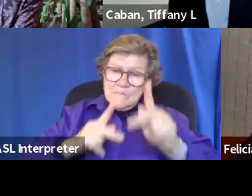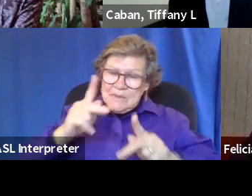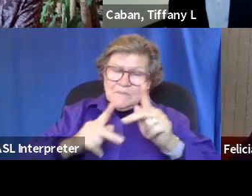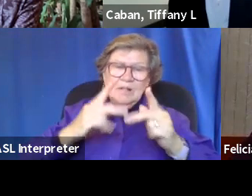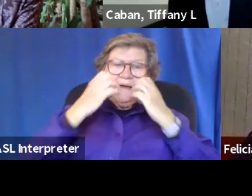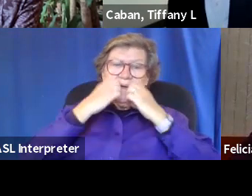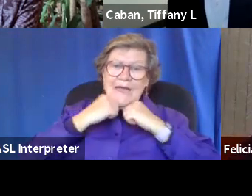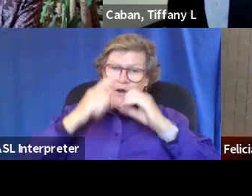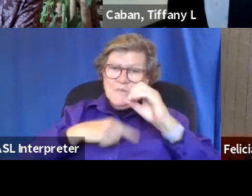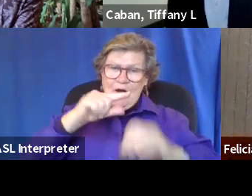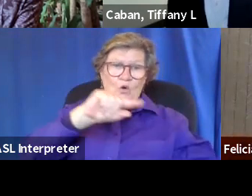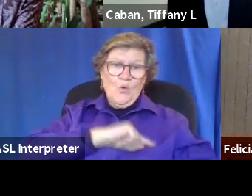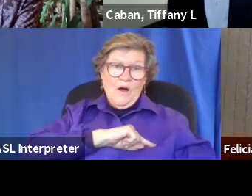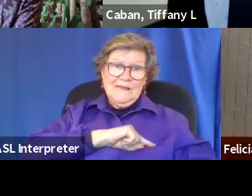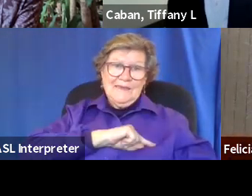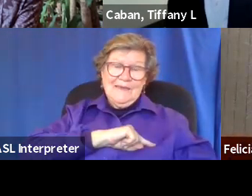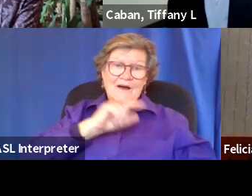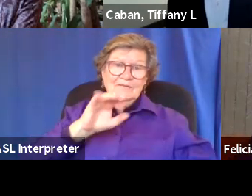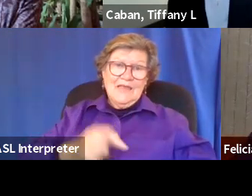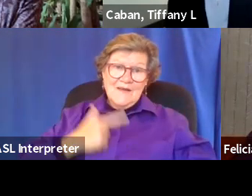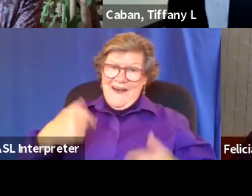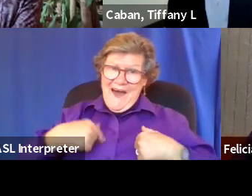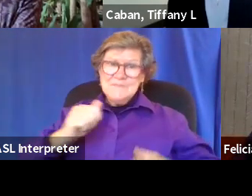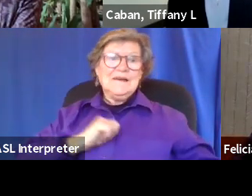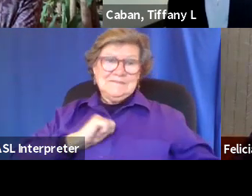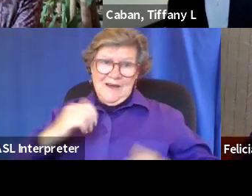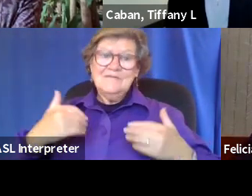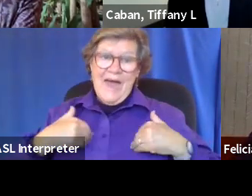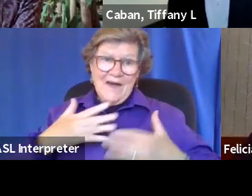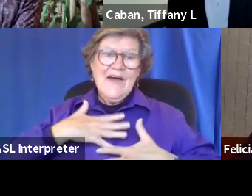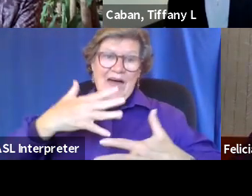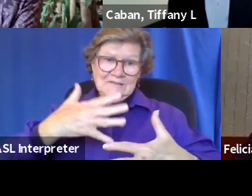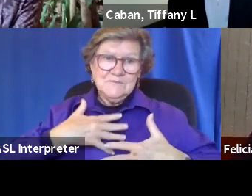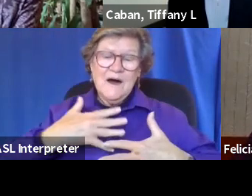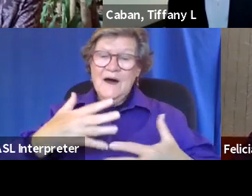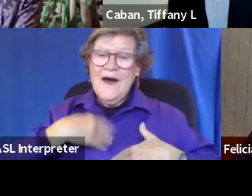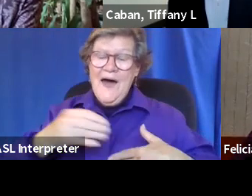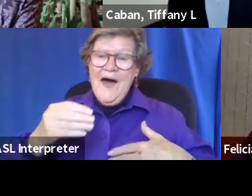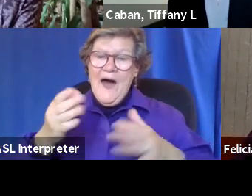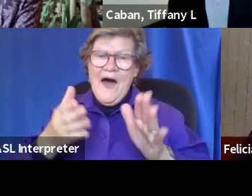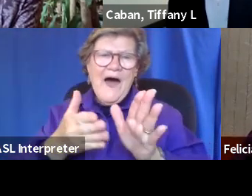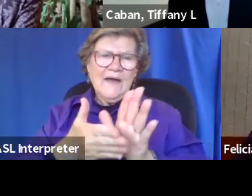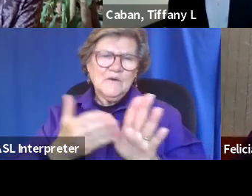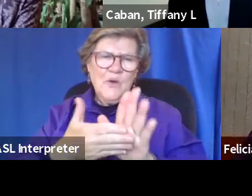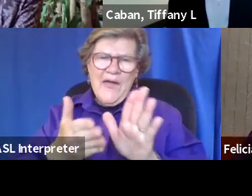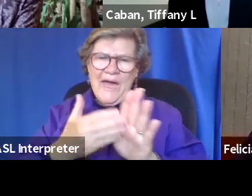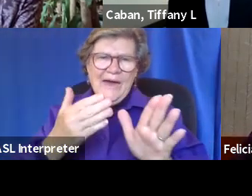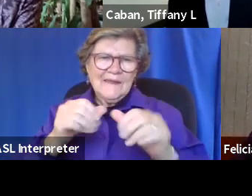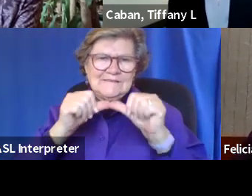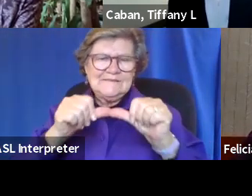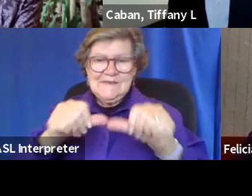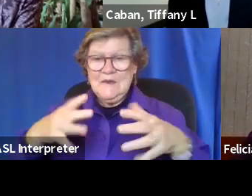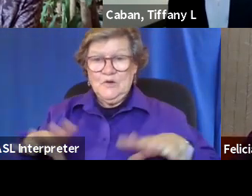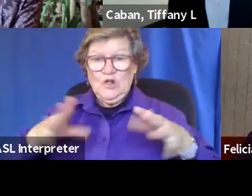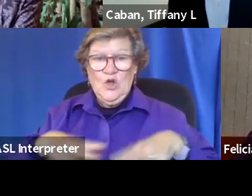issue. I also have asthma. I care about our air quality. I ran a sustainable clothing line, so I care about this issue as